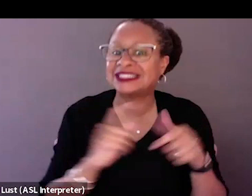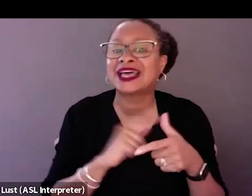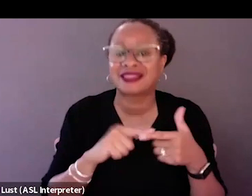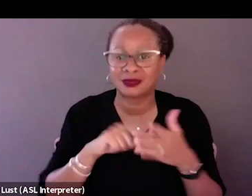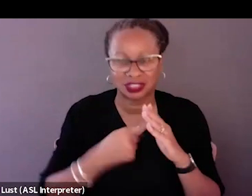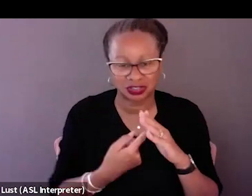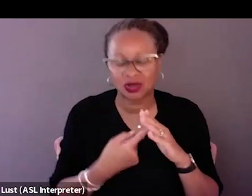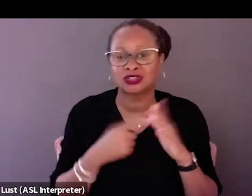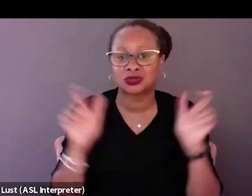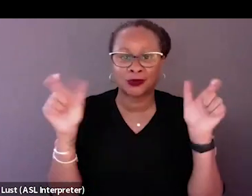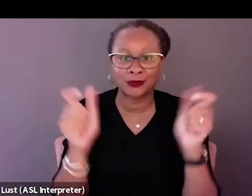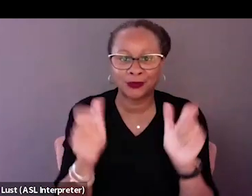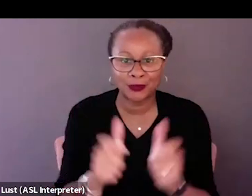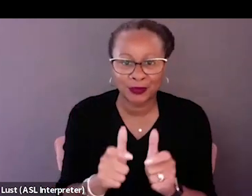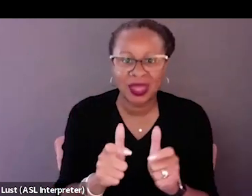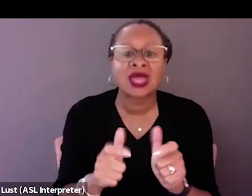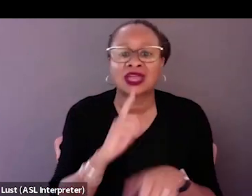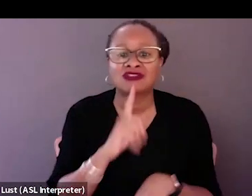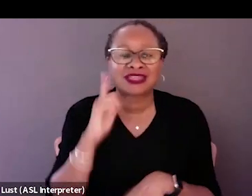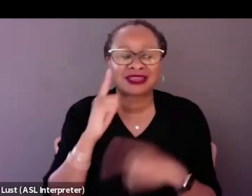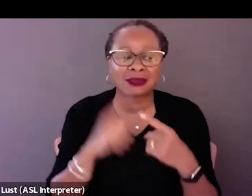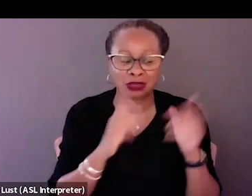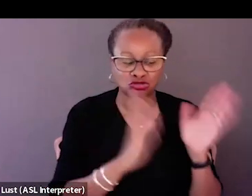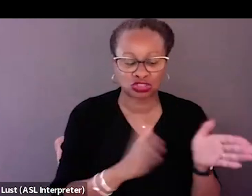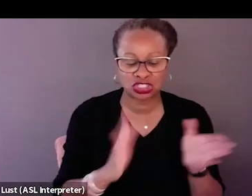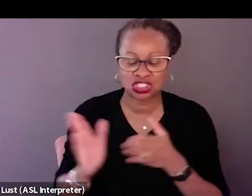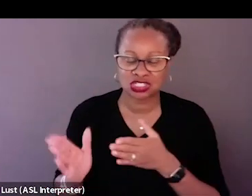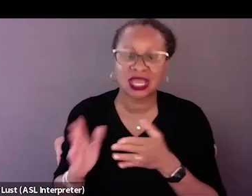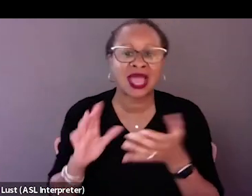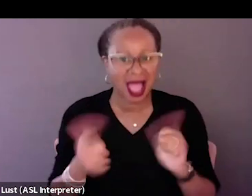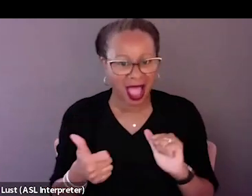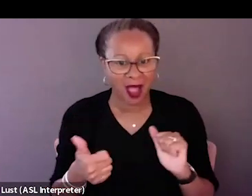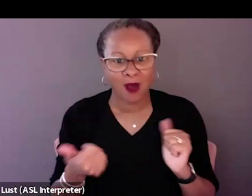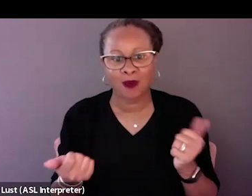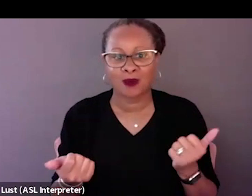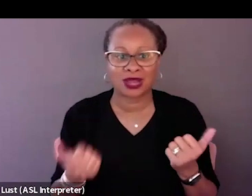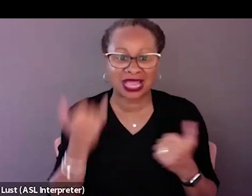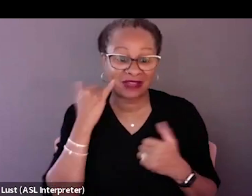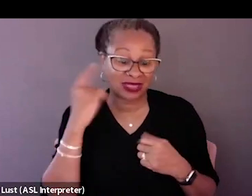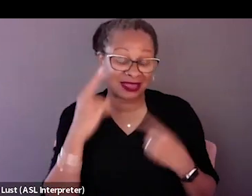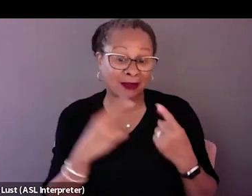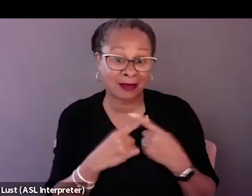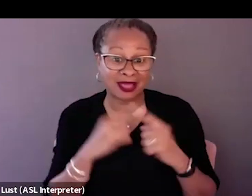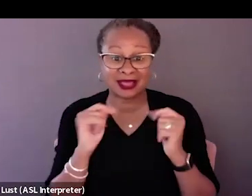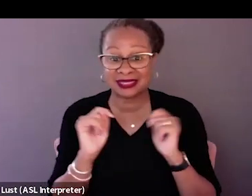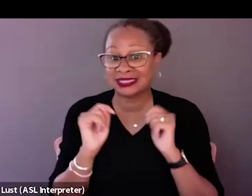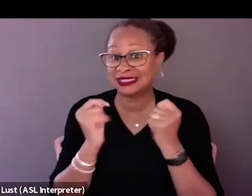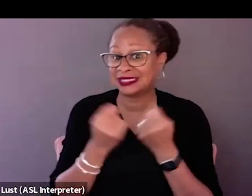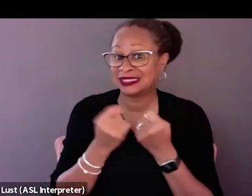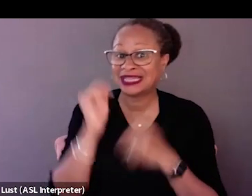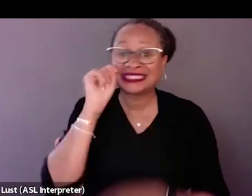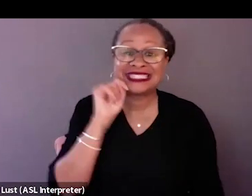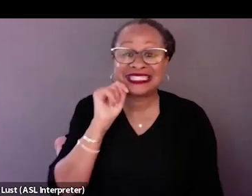to like narrow it down and think about them strategically in terms of like, if we think about like a teen genre